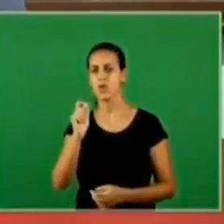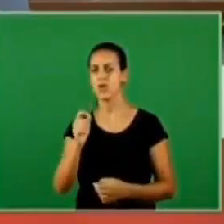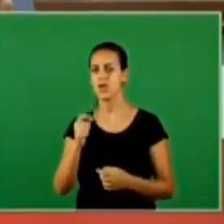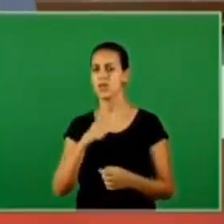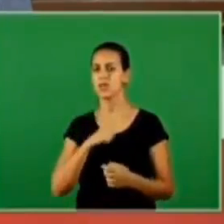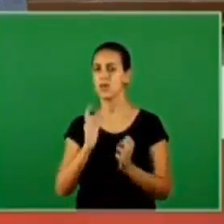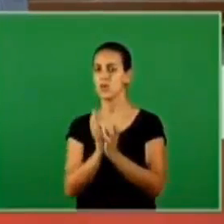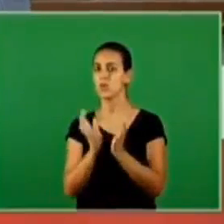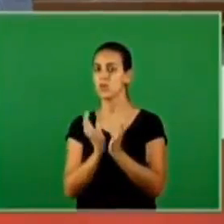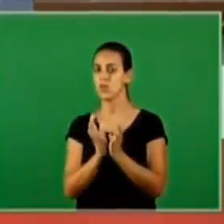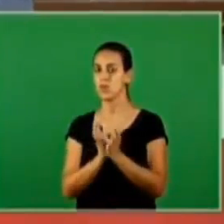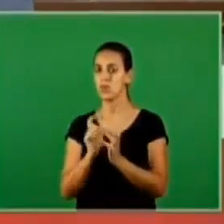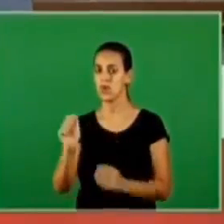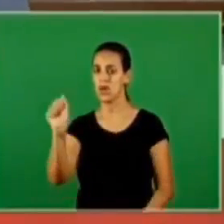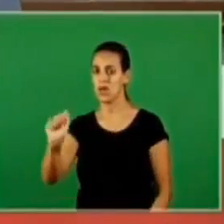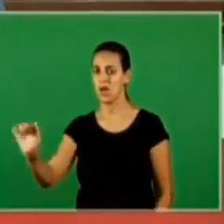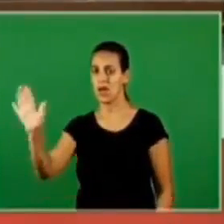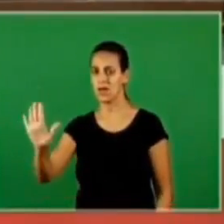from Asia